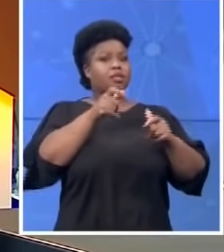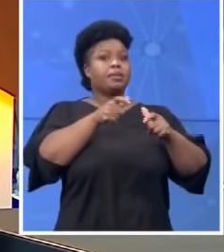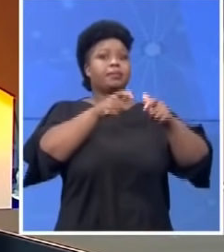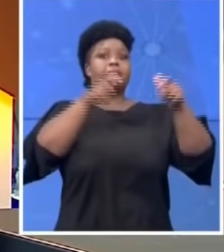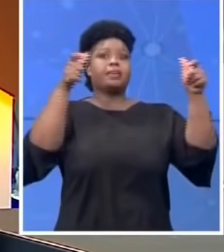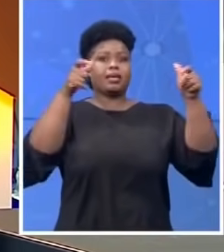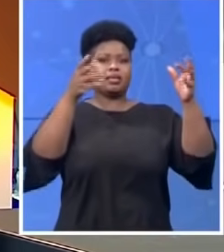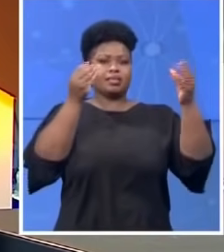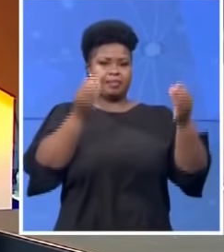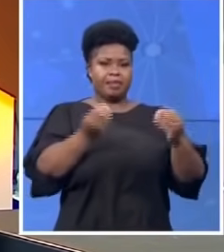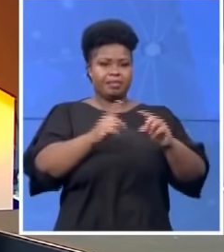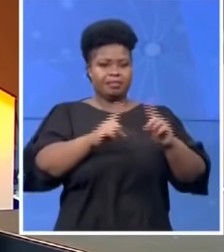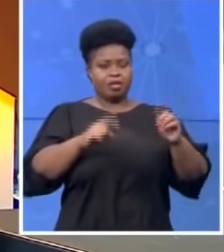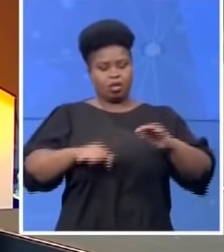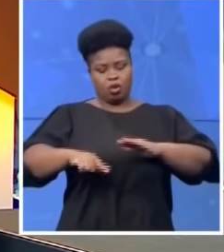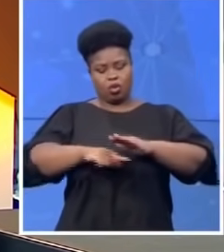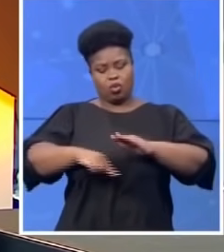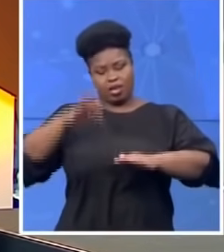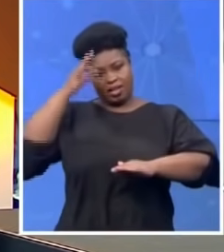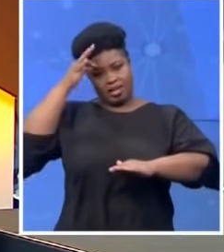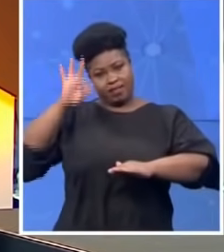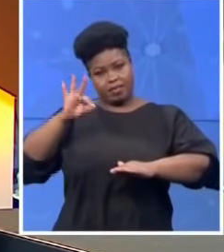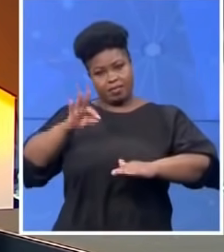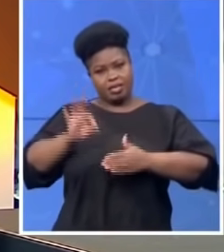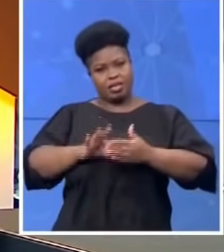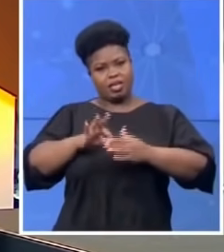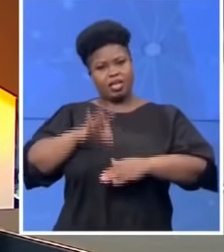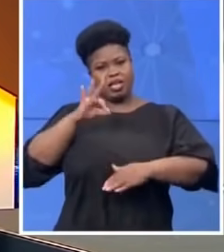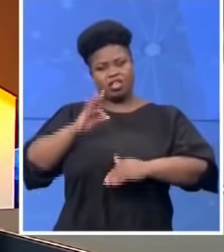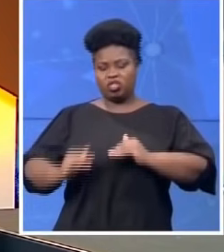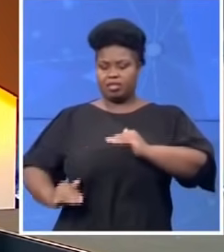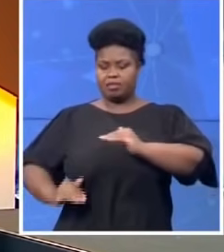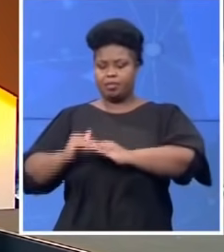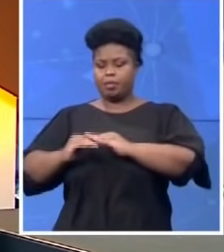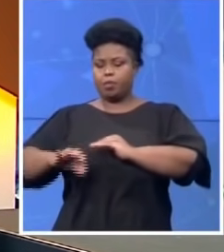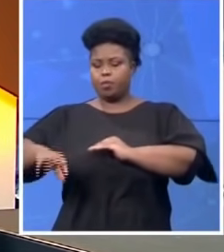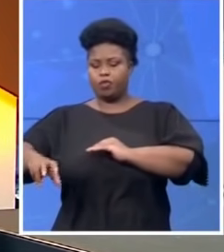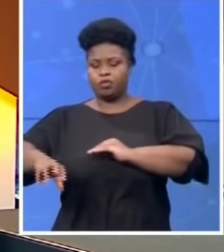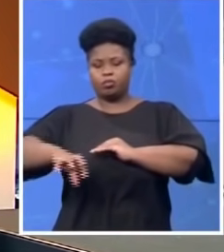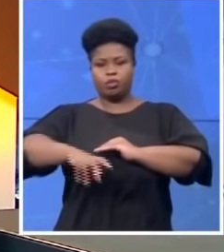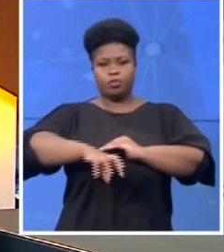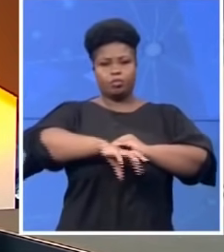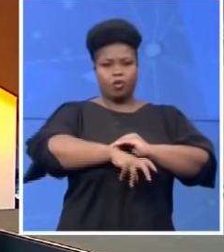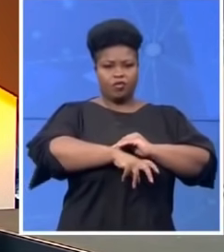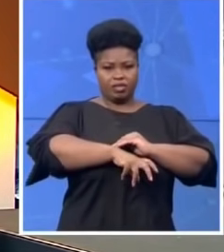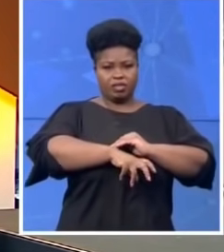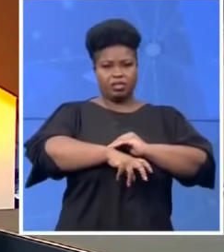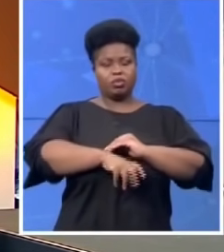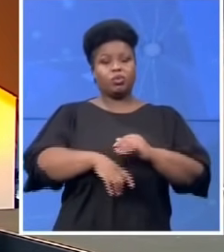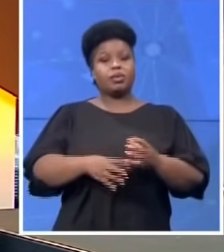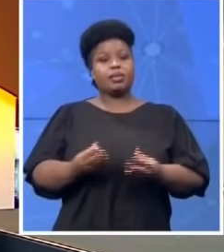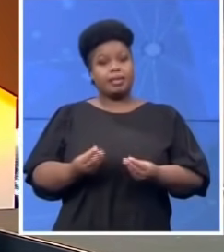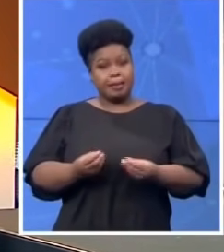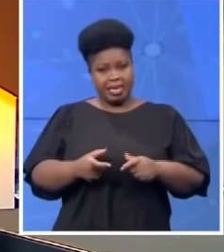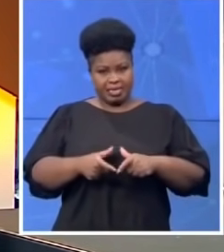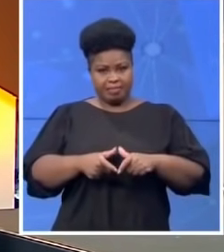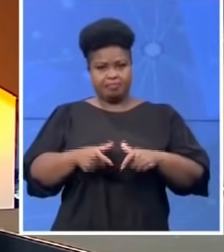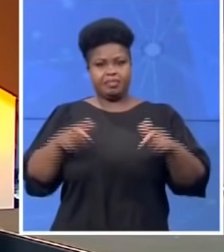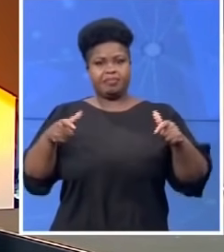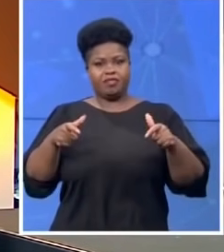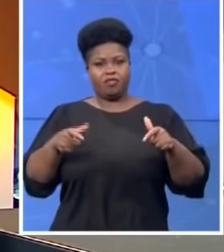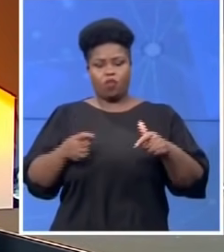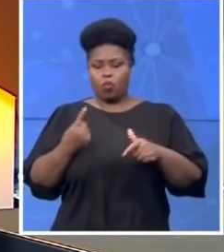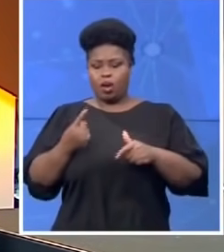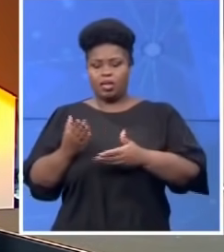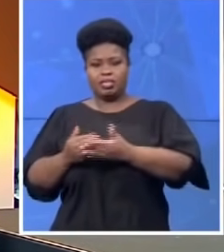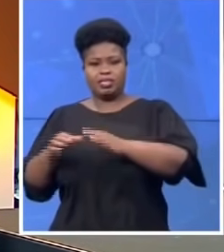are restricted to province by province, and therefore the numbers for each set is smaller, and